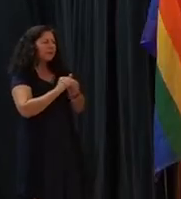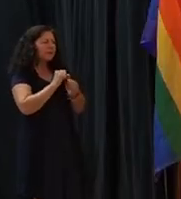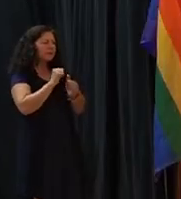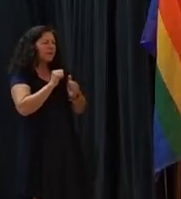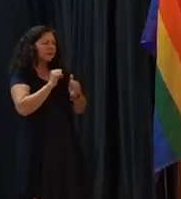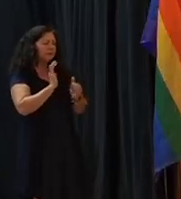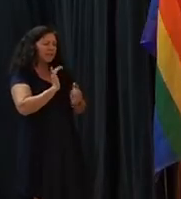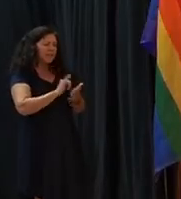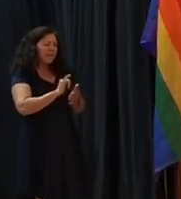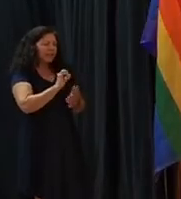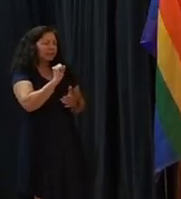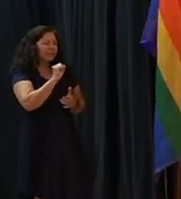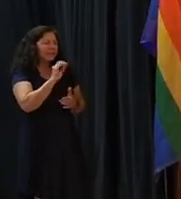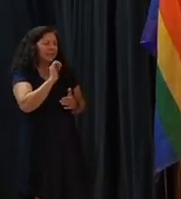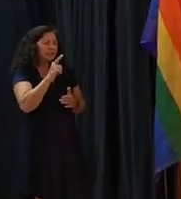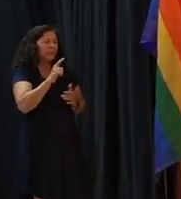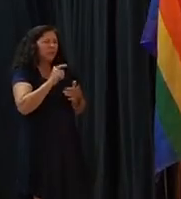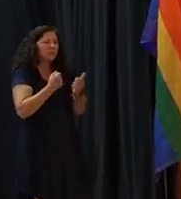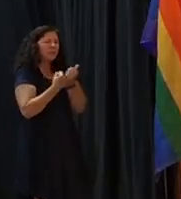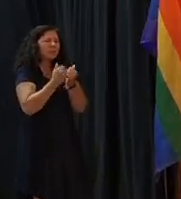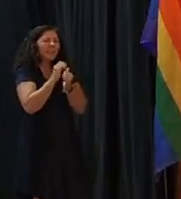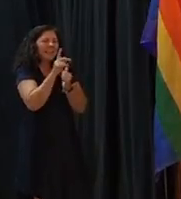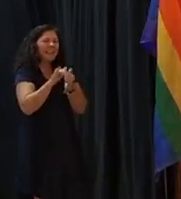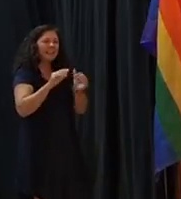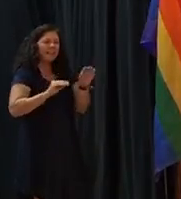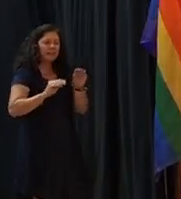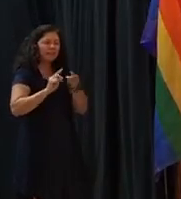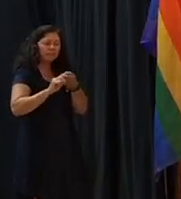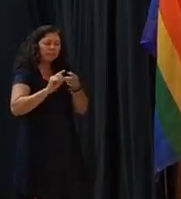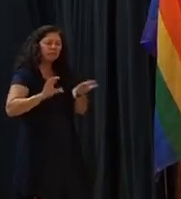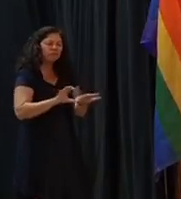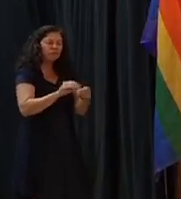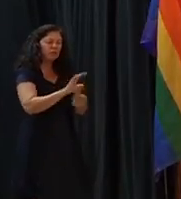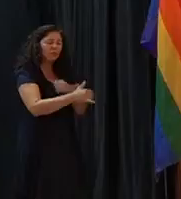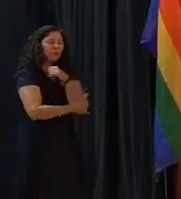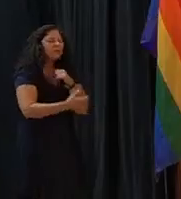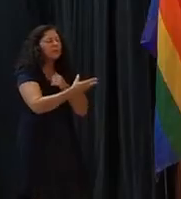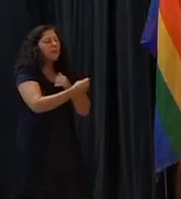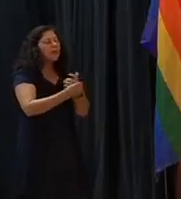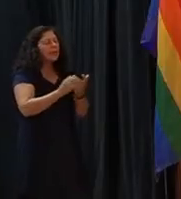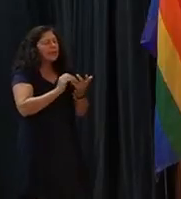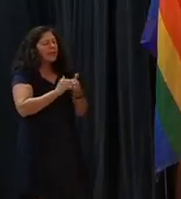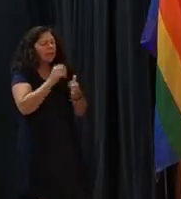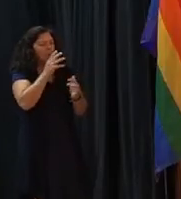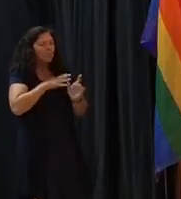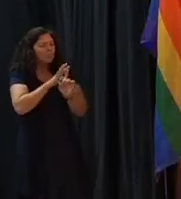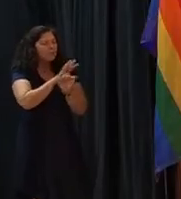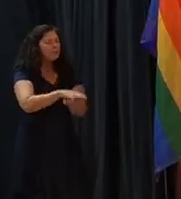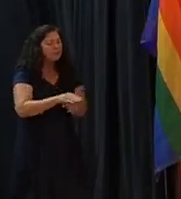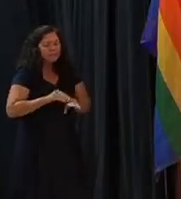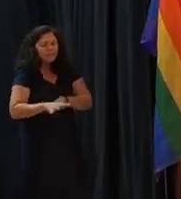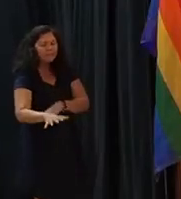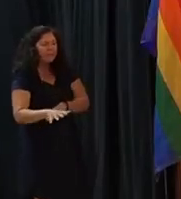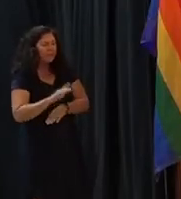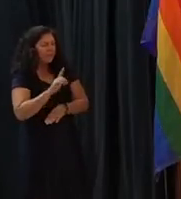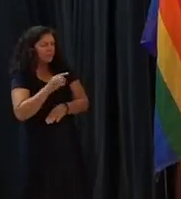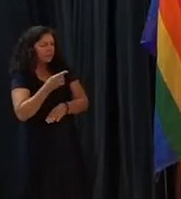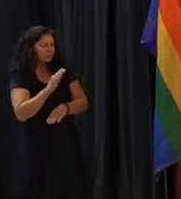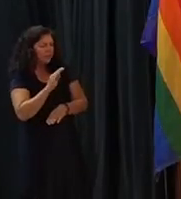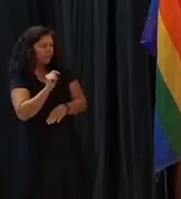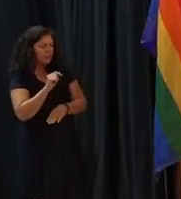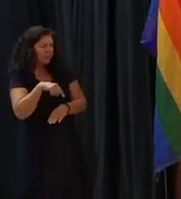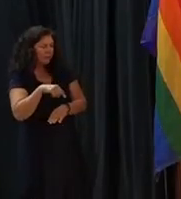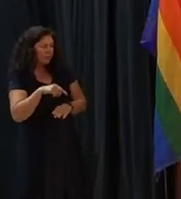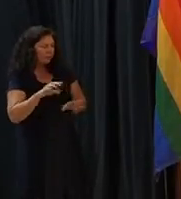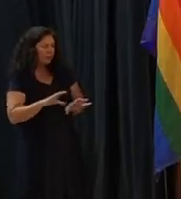movement in your country? And how does chauvinism and the oppression of women affect the LGBTQ movement?